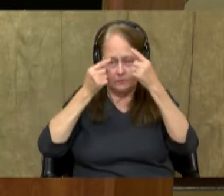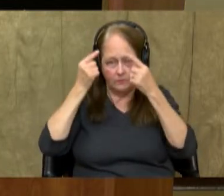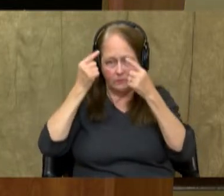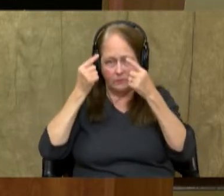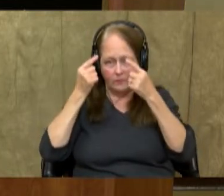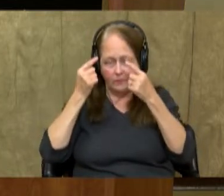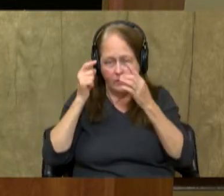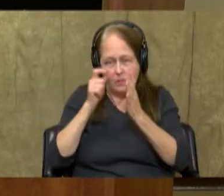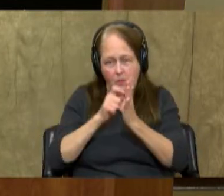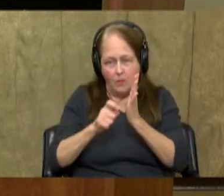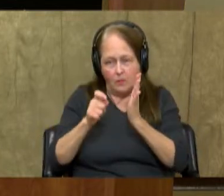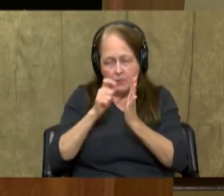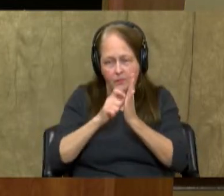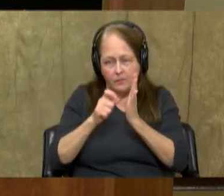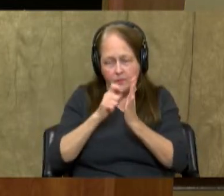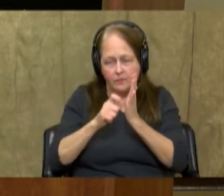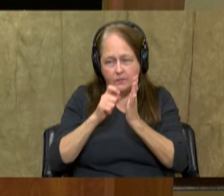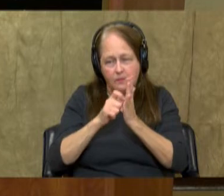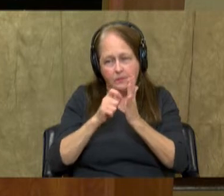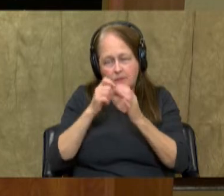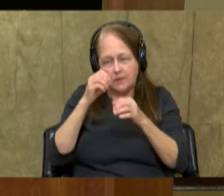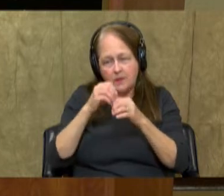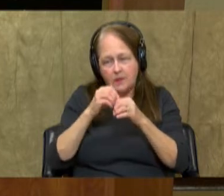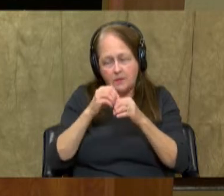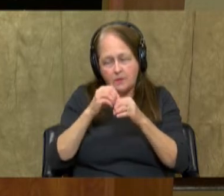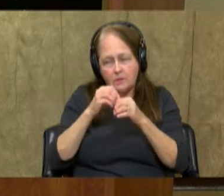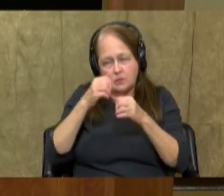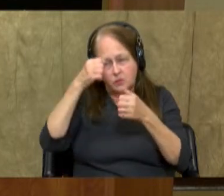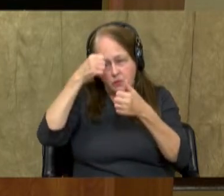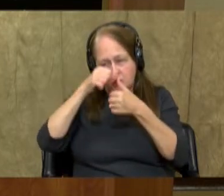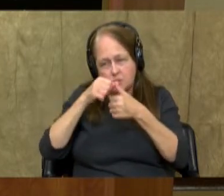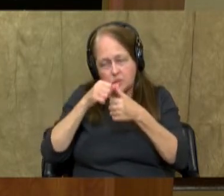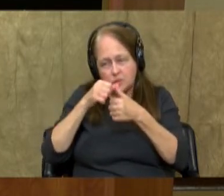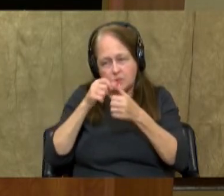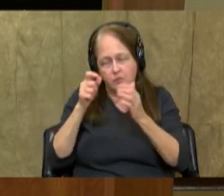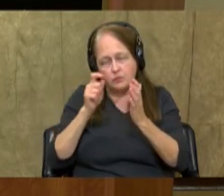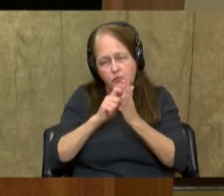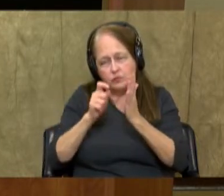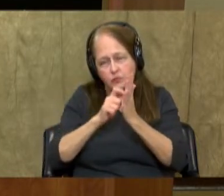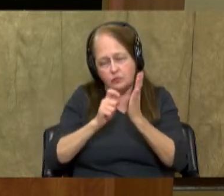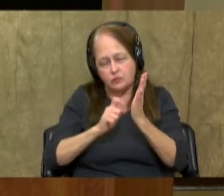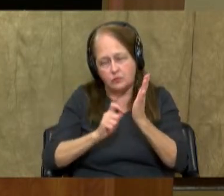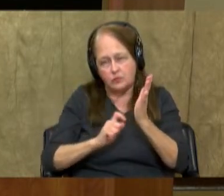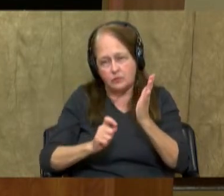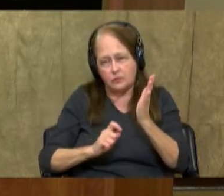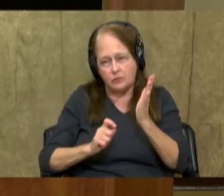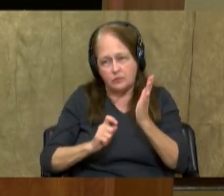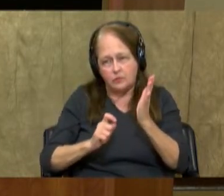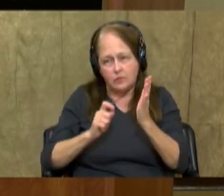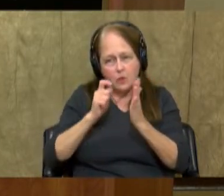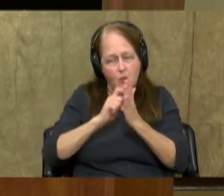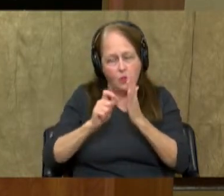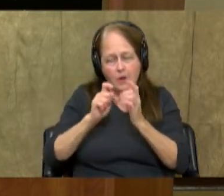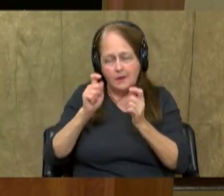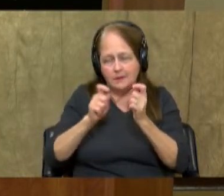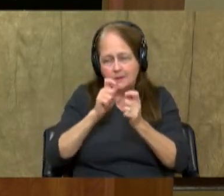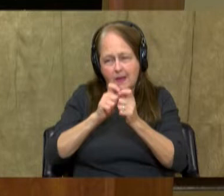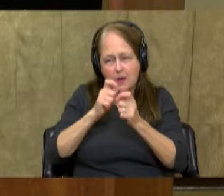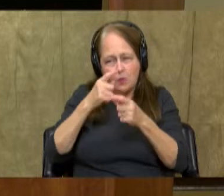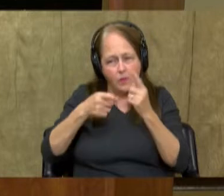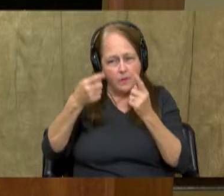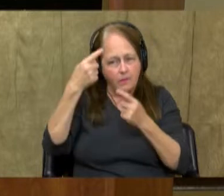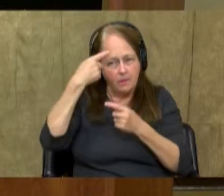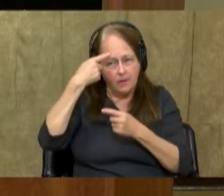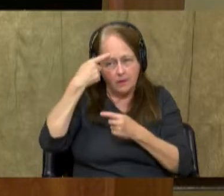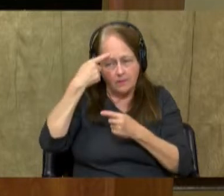Sometimes when they're writing, especially let's say in a memoir, they may just write exactly what they're thinking at the